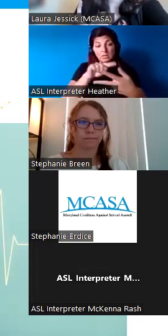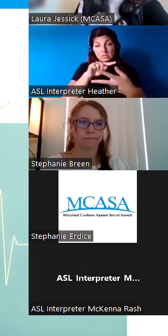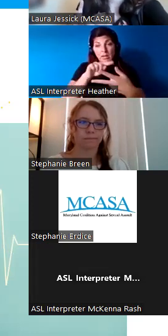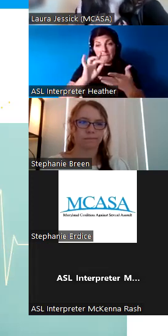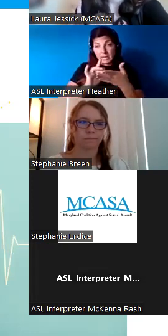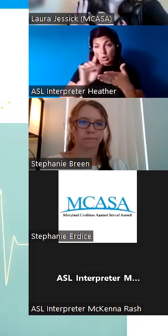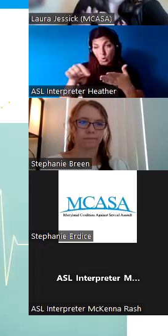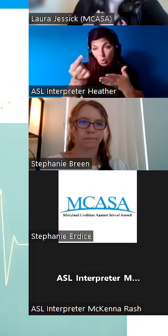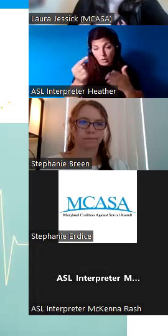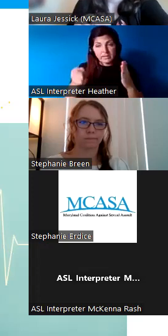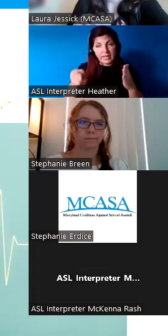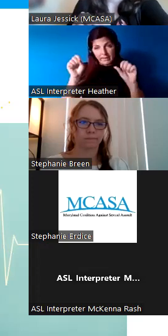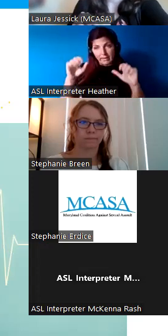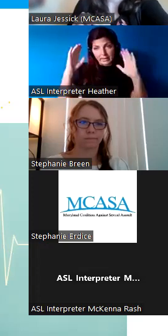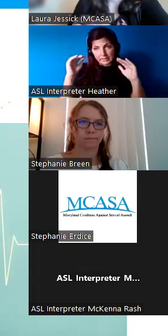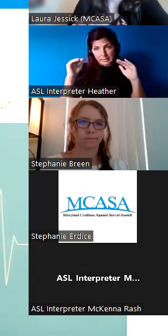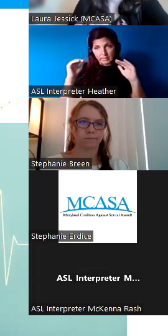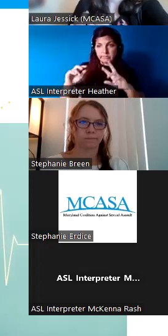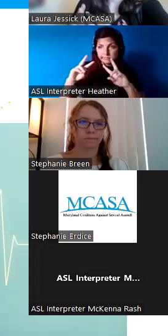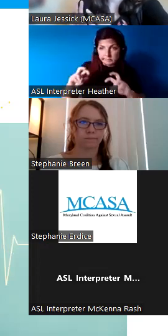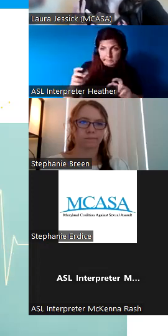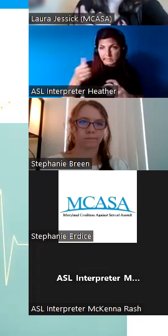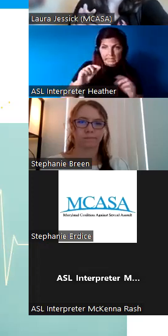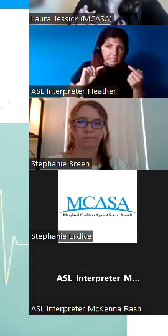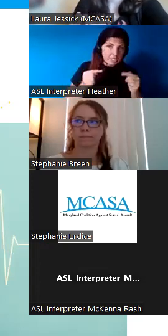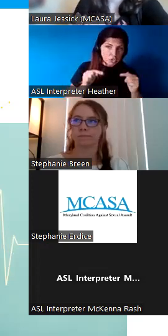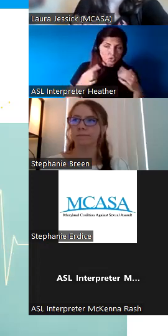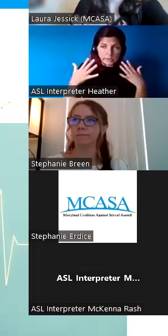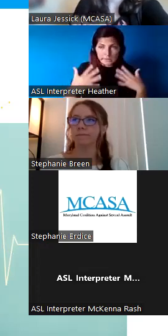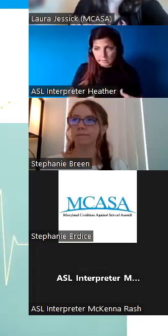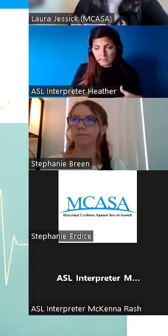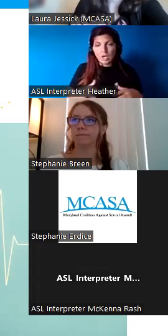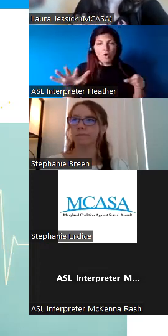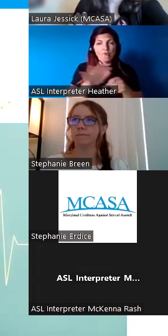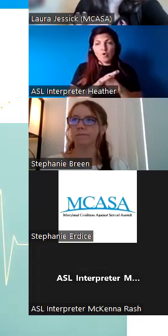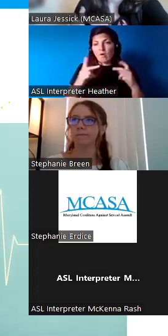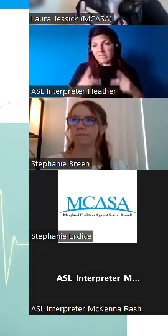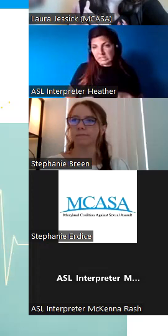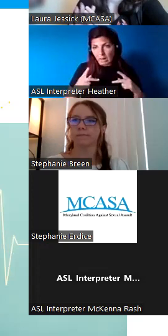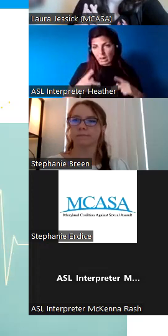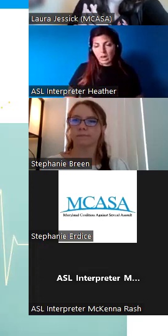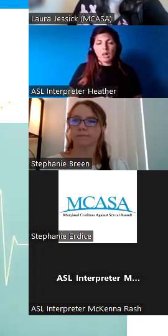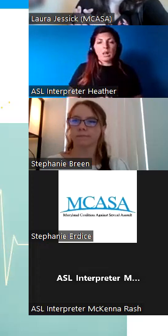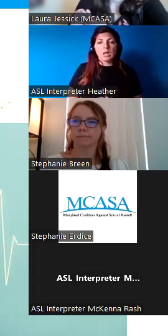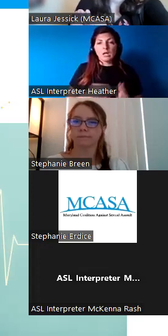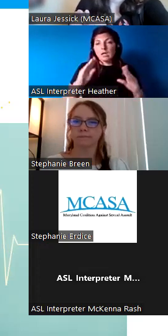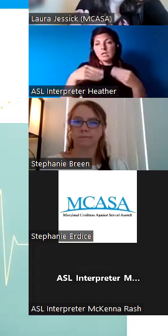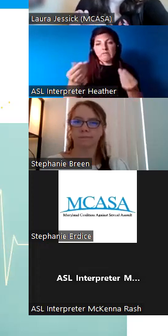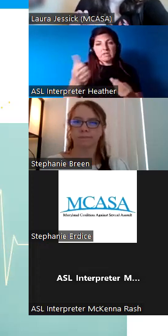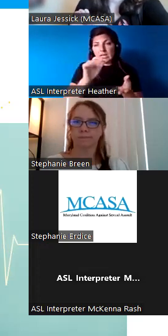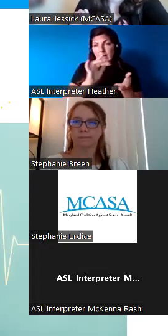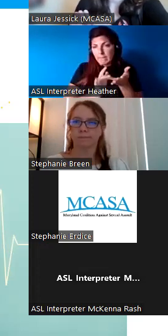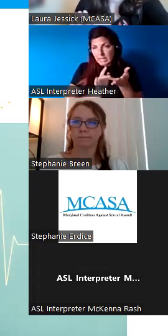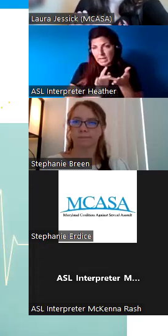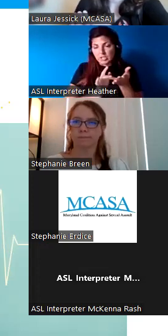can expect to be assessed for any injury, receive a full physical examination, given any medication